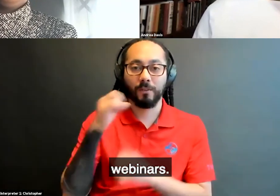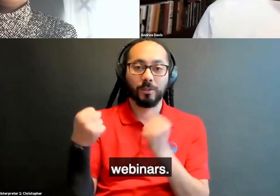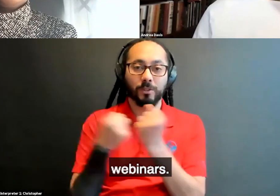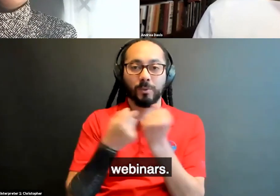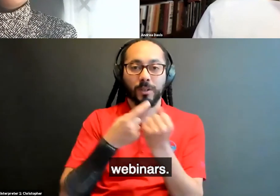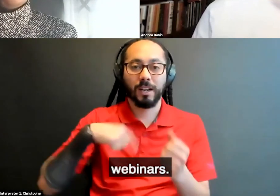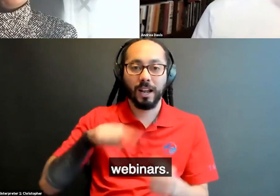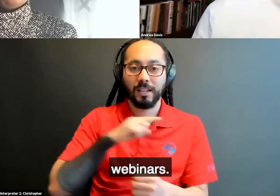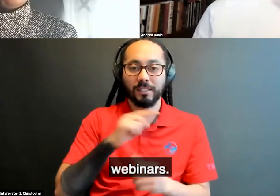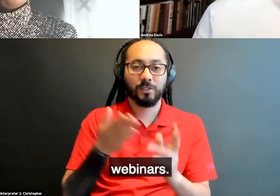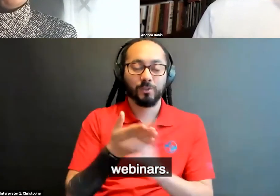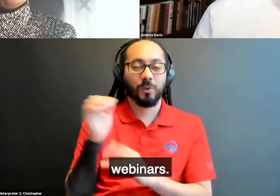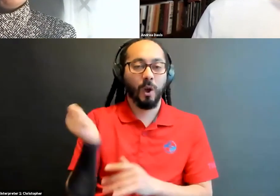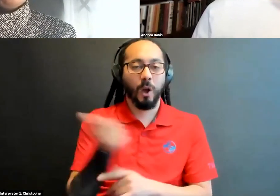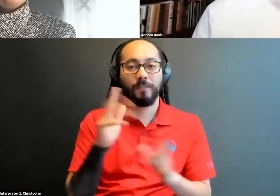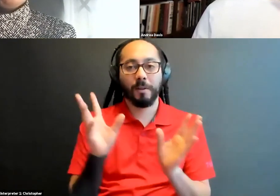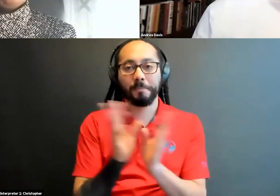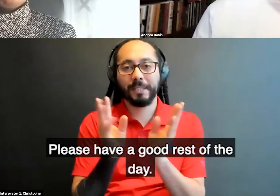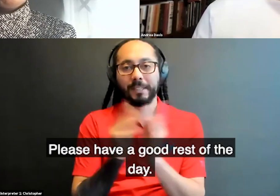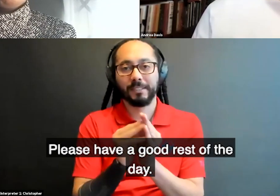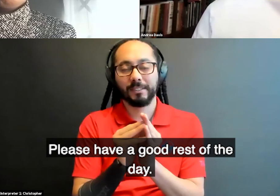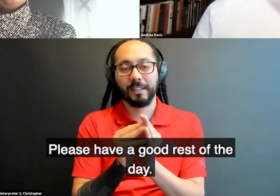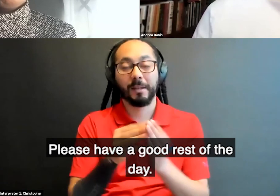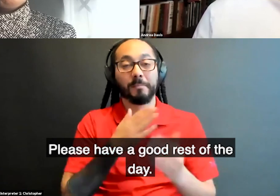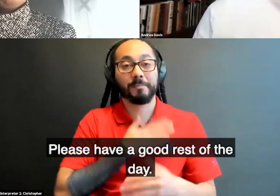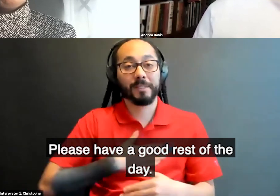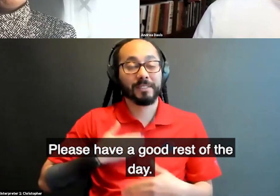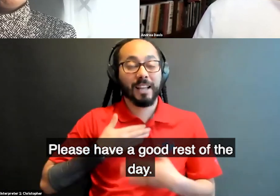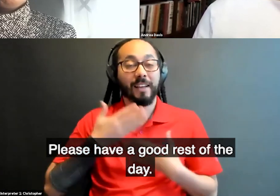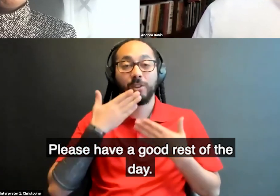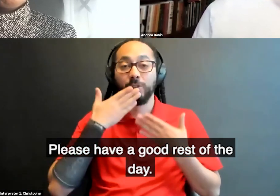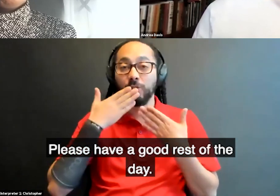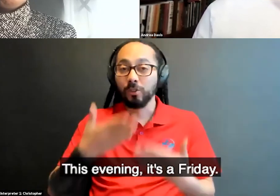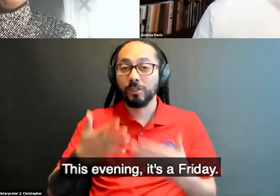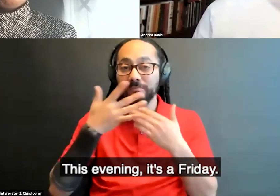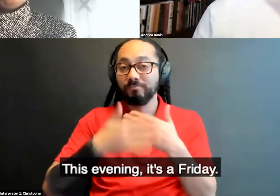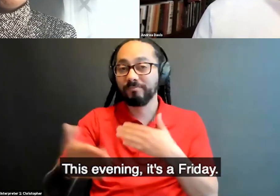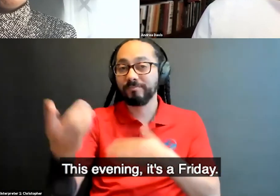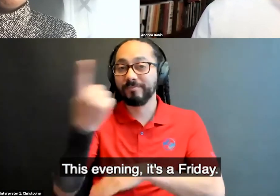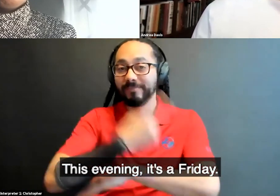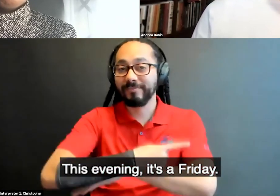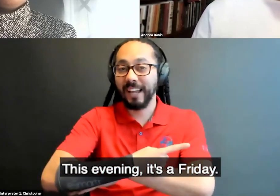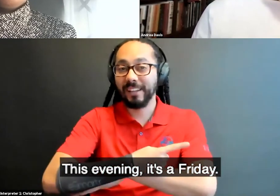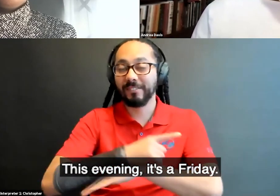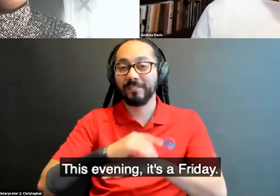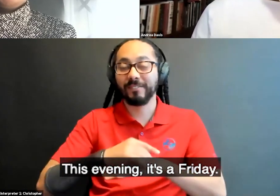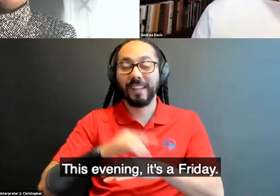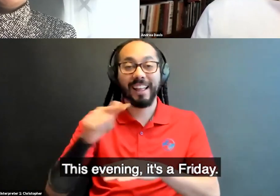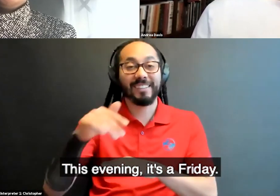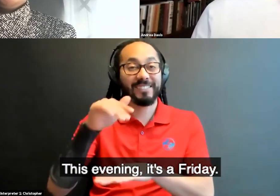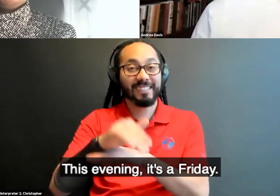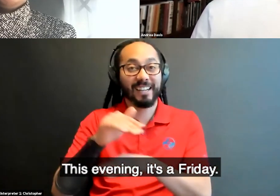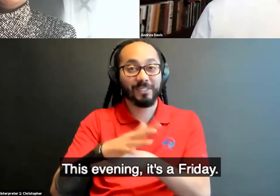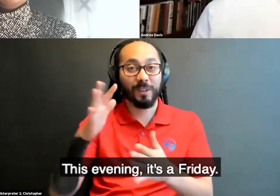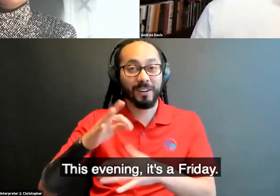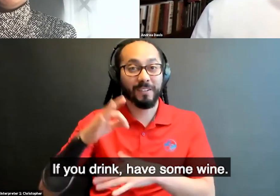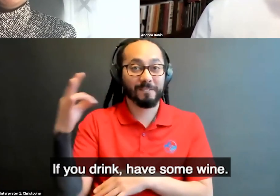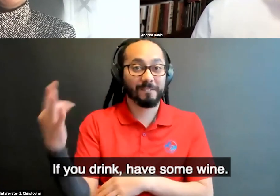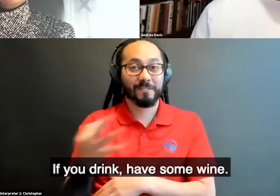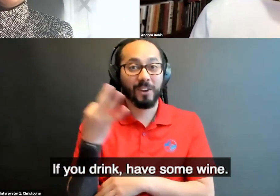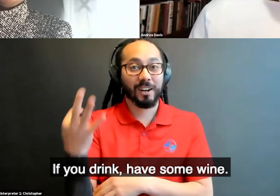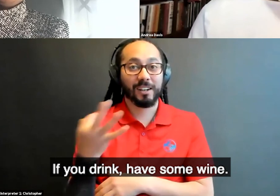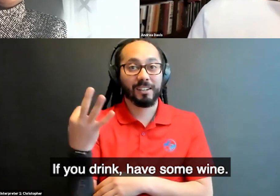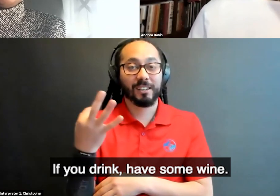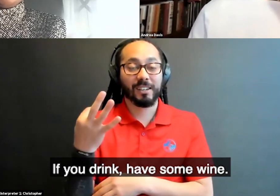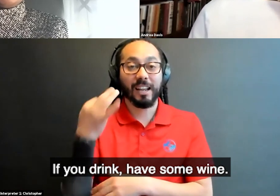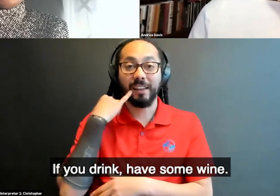our webinars. Please have a good rest of the day. This evening, it's a Friday. If you